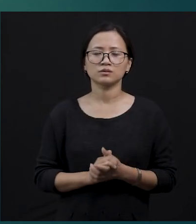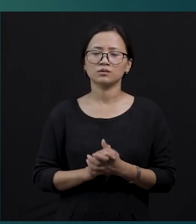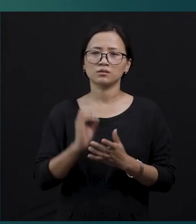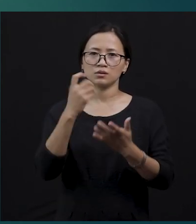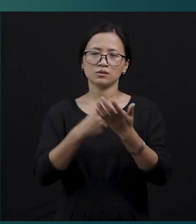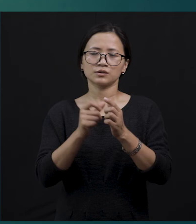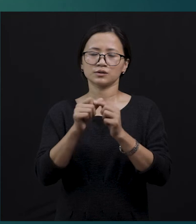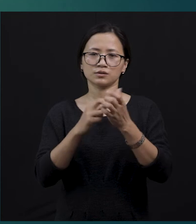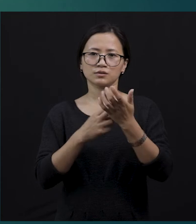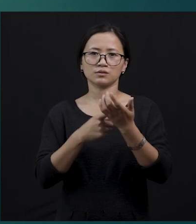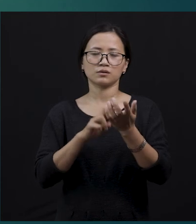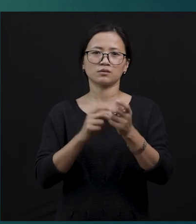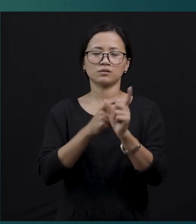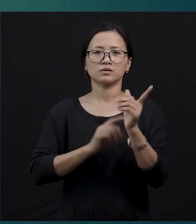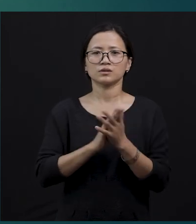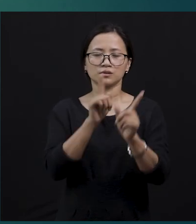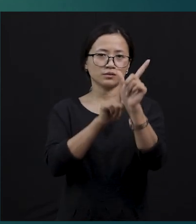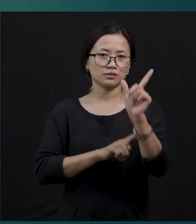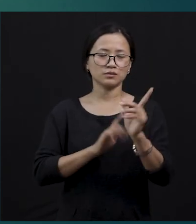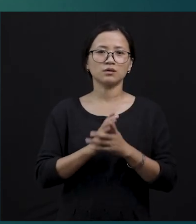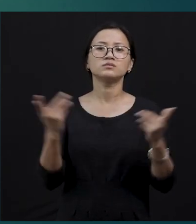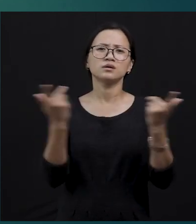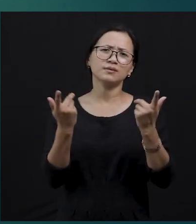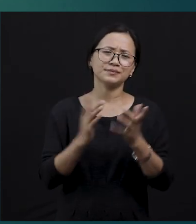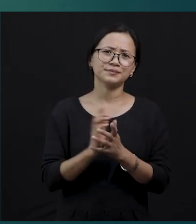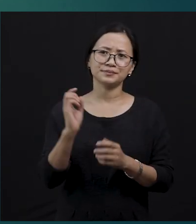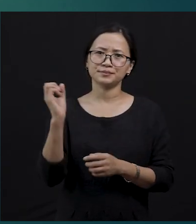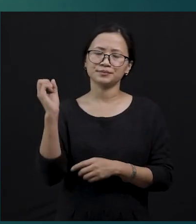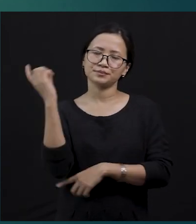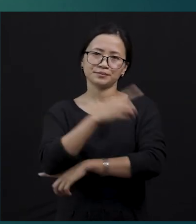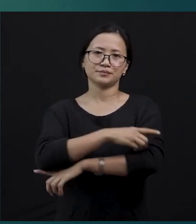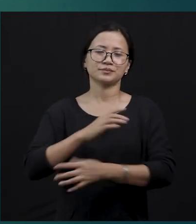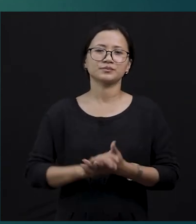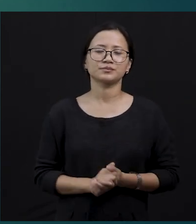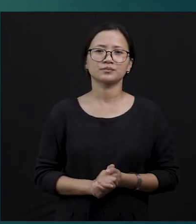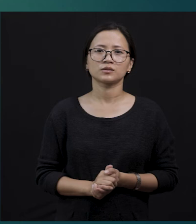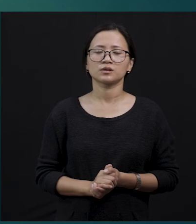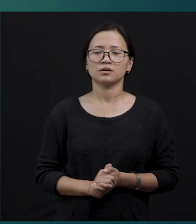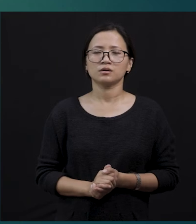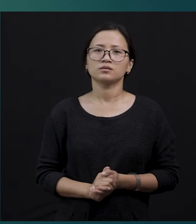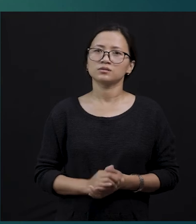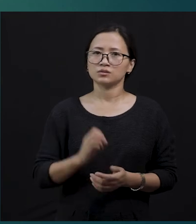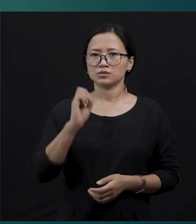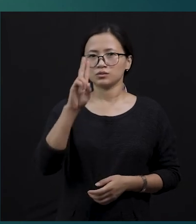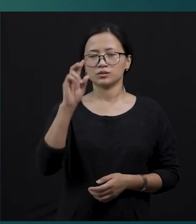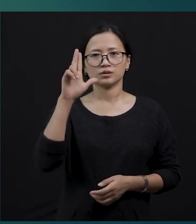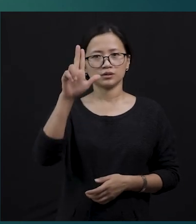in ordinary year. So in ordinary year, how many days February has, children? They